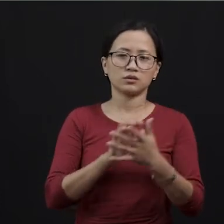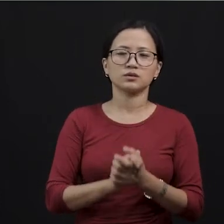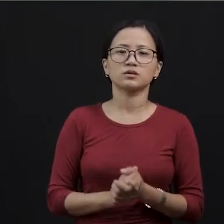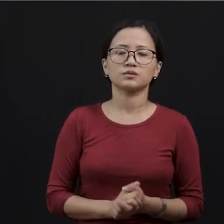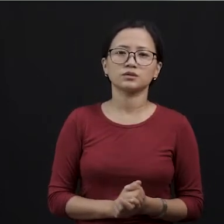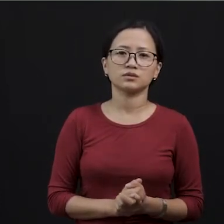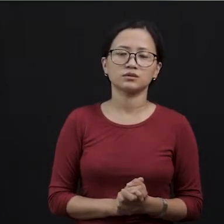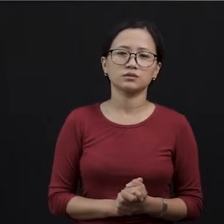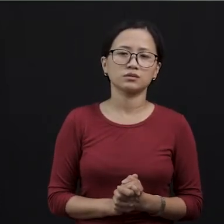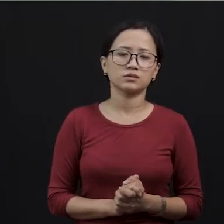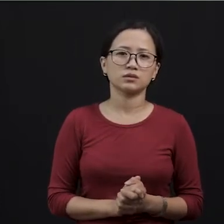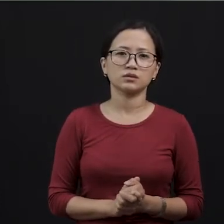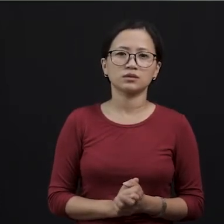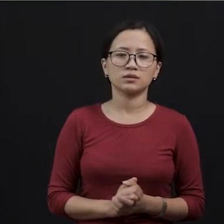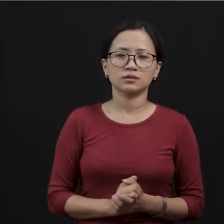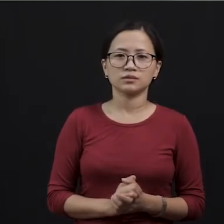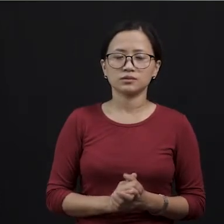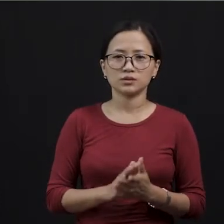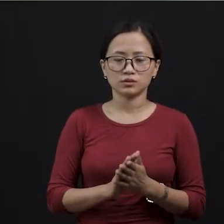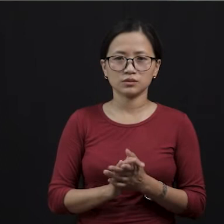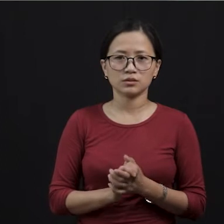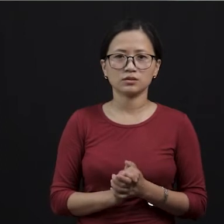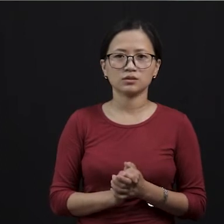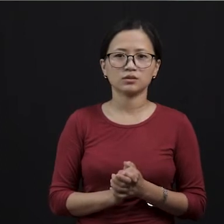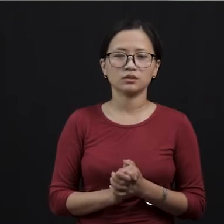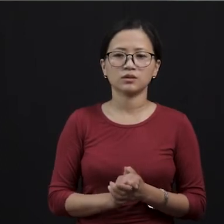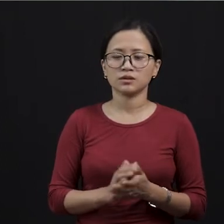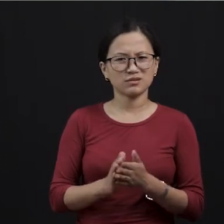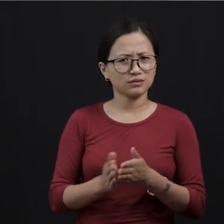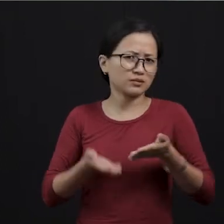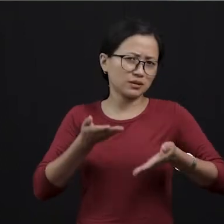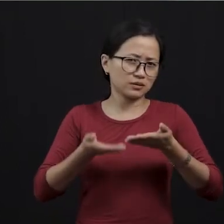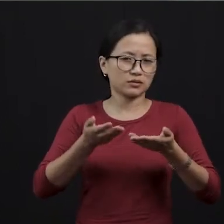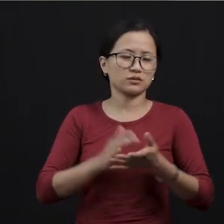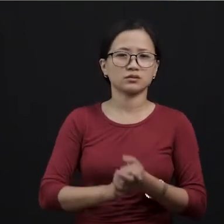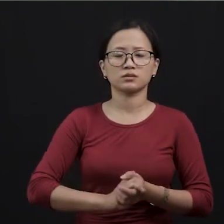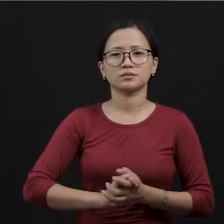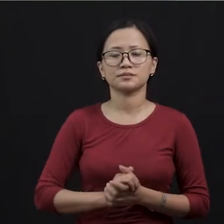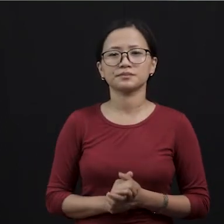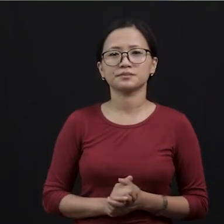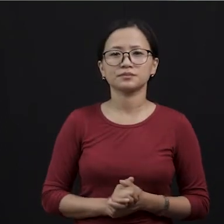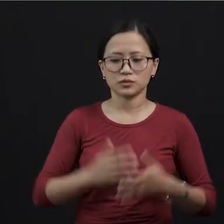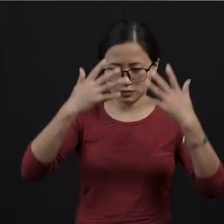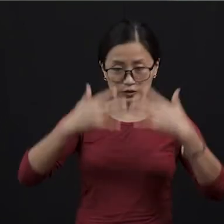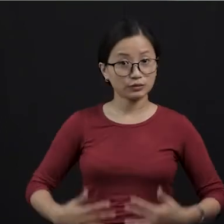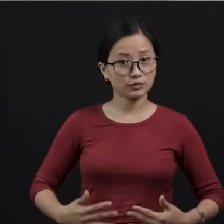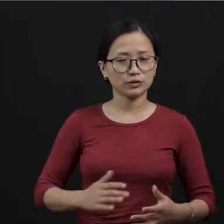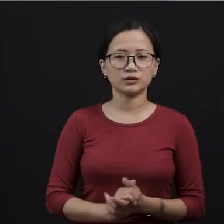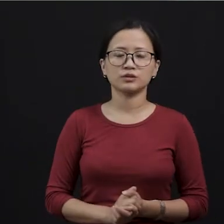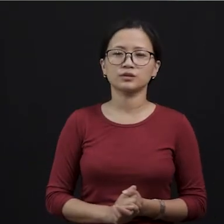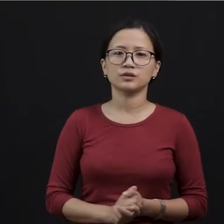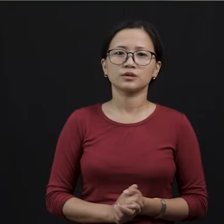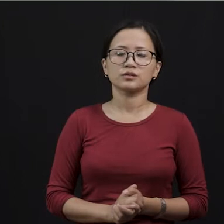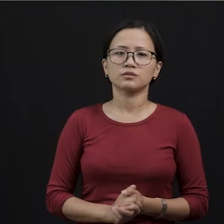A-D-A-B-T-A-T-I-O-N. Adaptation. They adapt. That means they adjust. Okay? Because of their body features, because